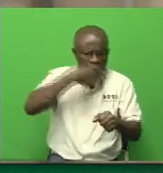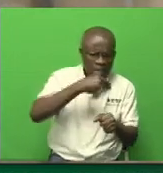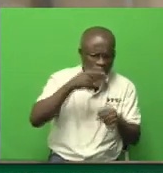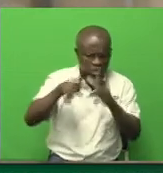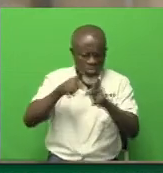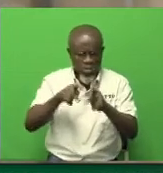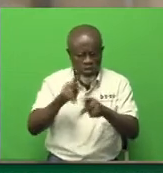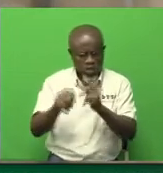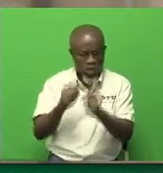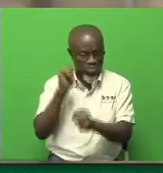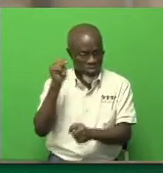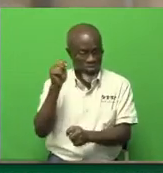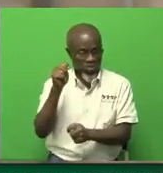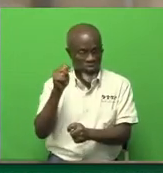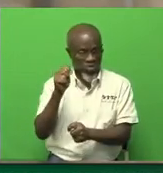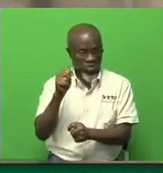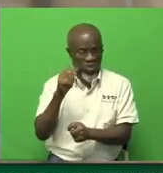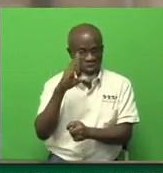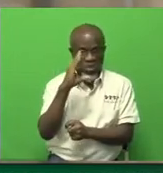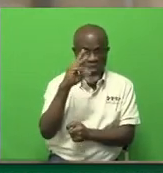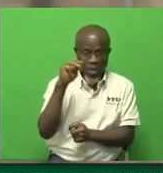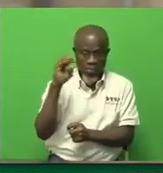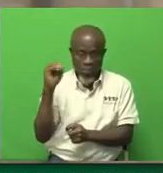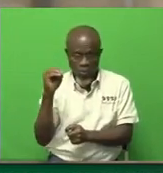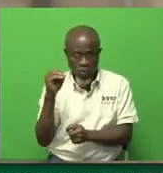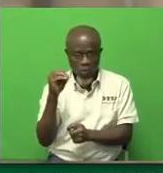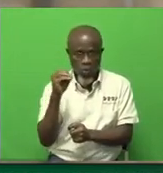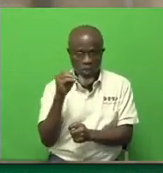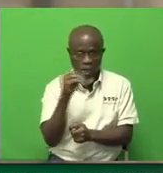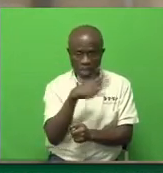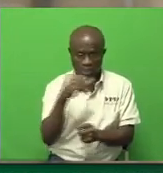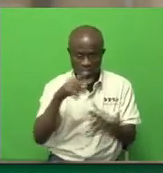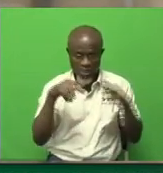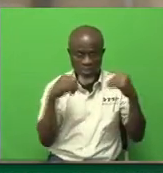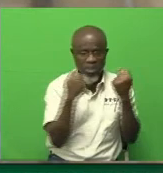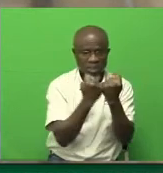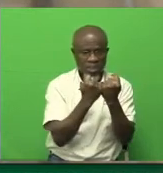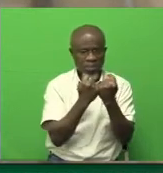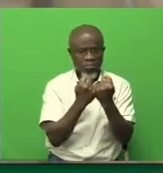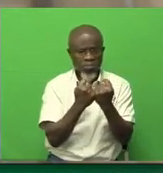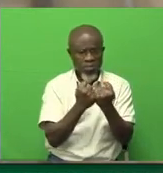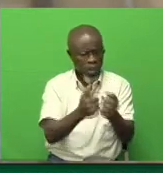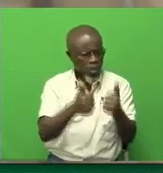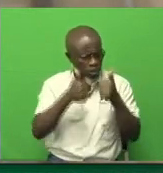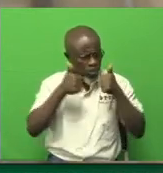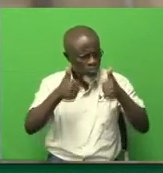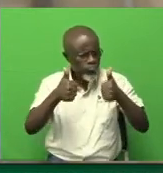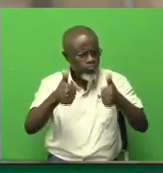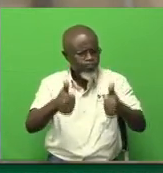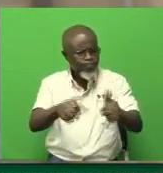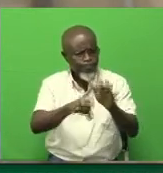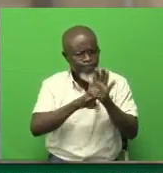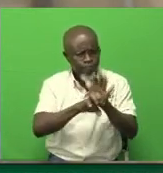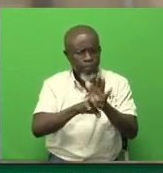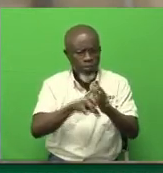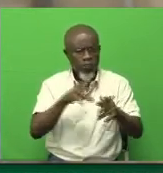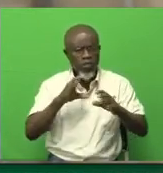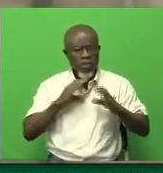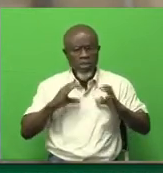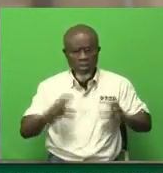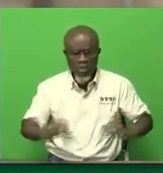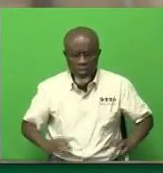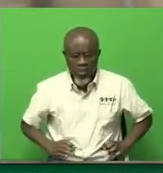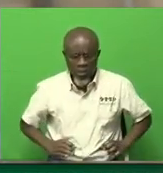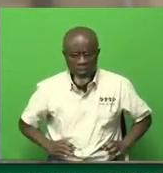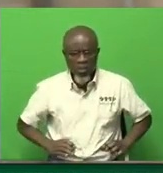team of medical practitioners they have they are shining examples of what citizens and what we can do